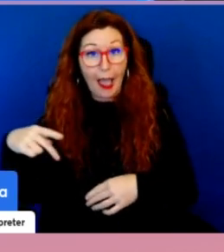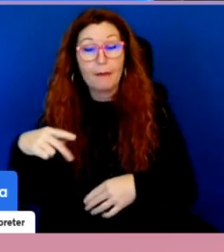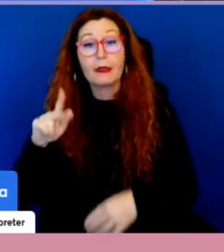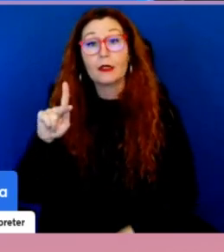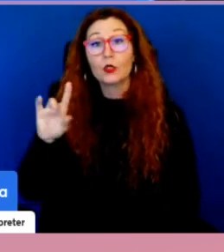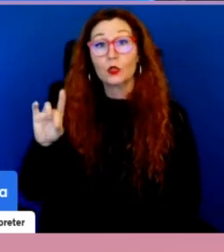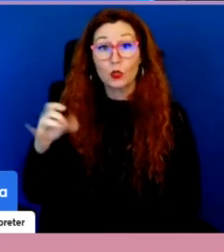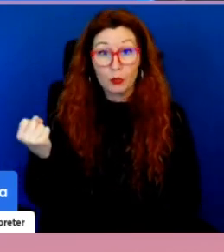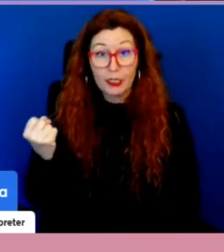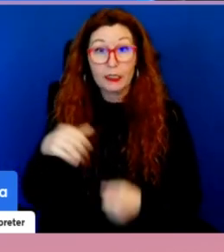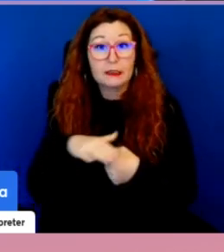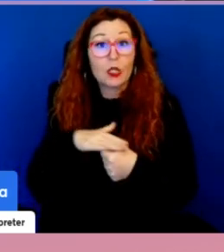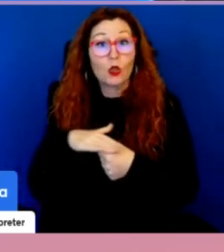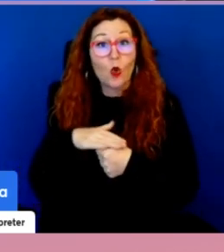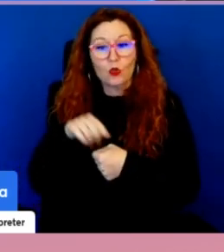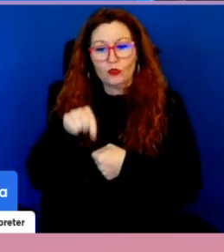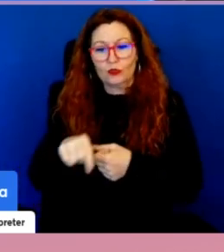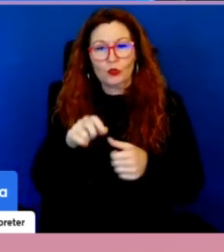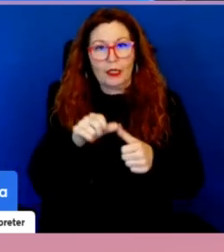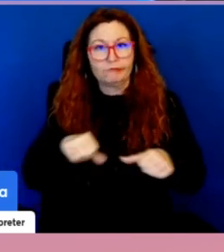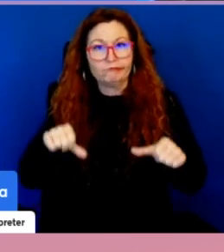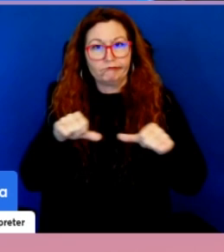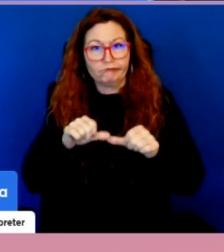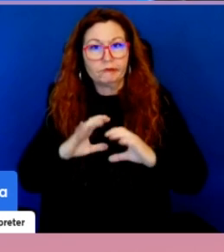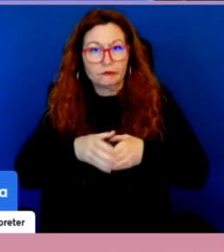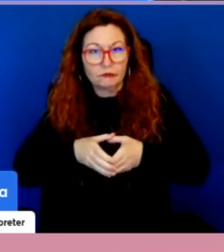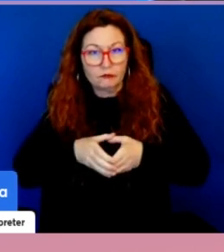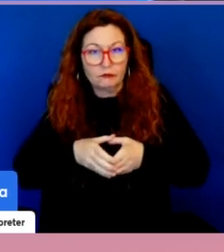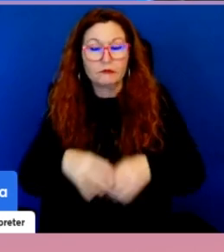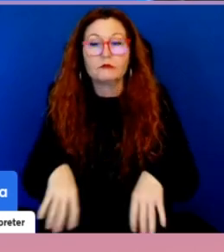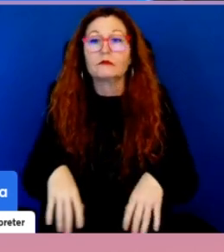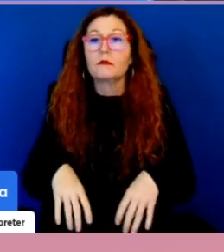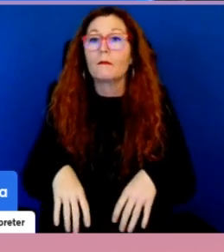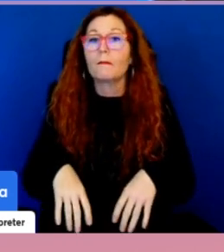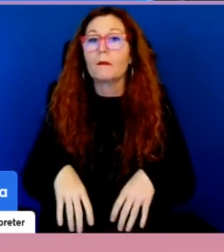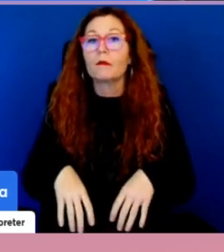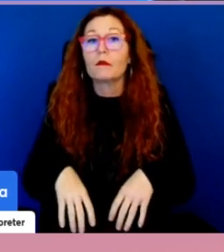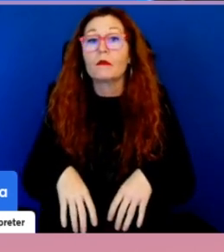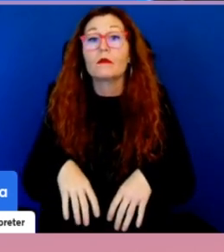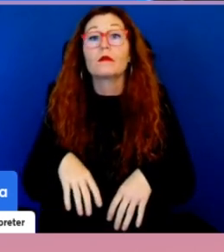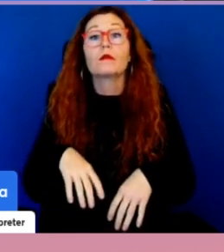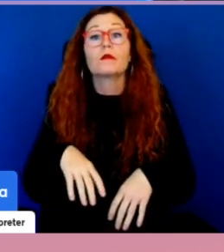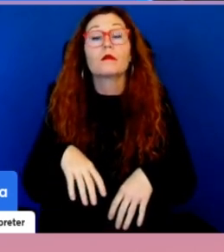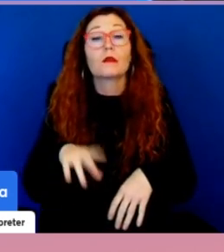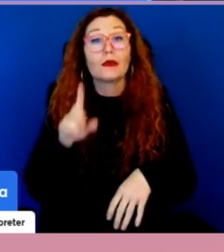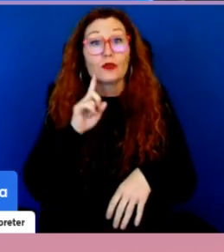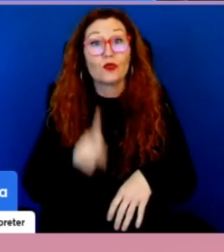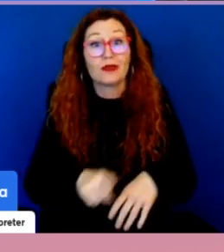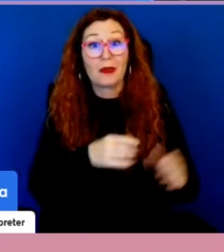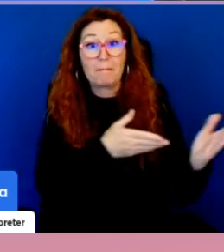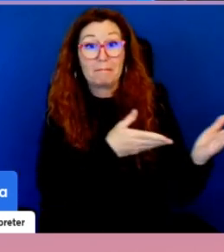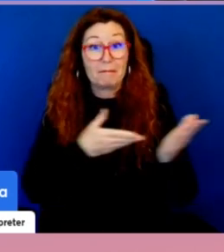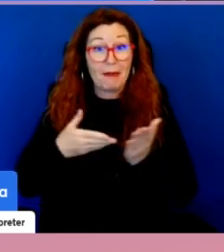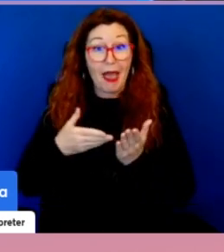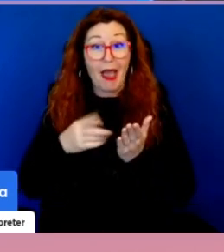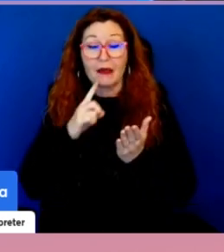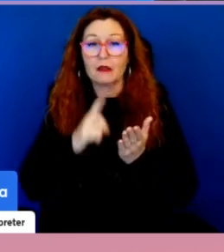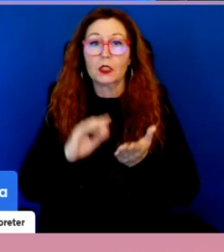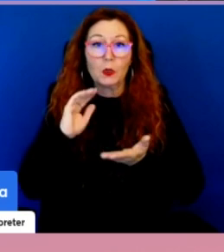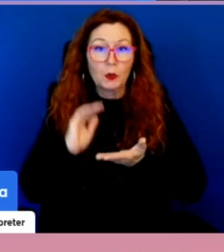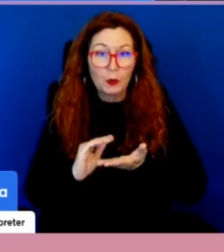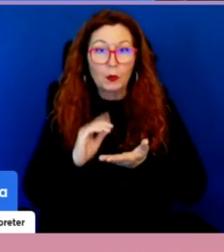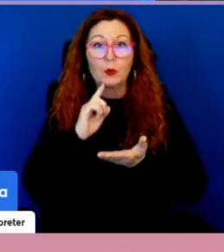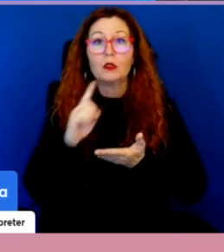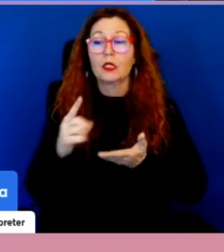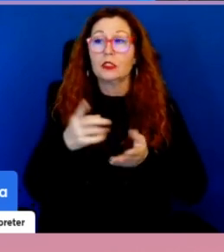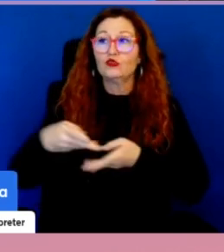to that remote site. And then by doing that, they get a smaller payload and they can just stream the results back to their